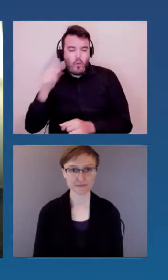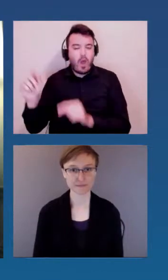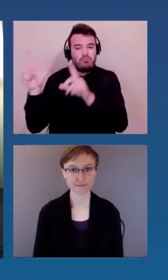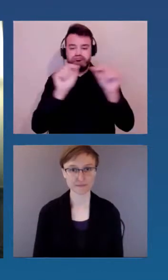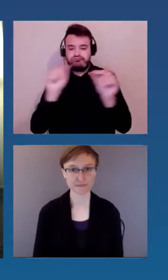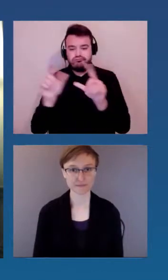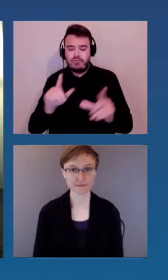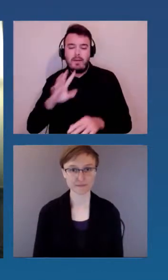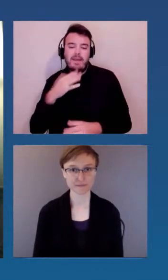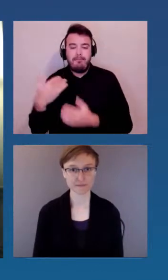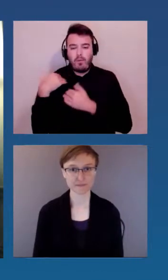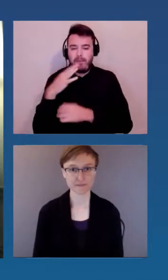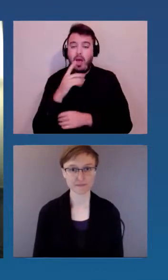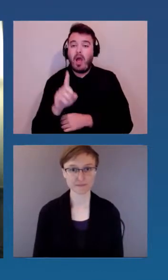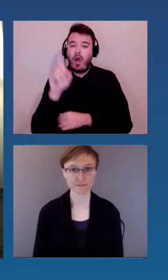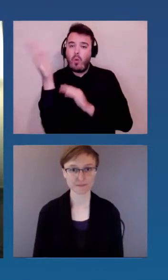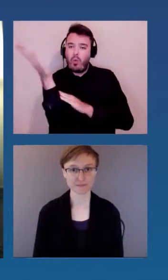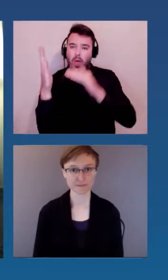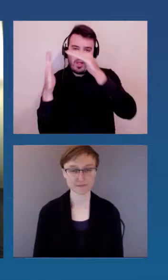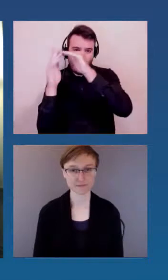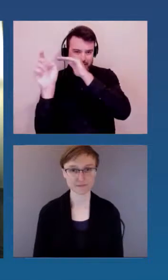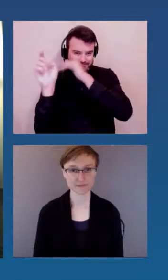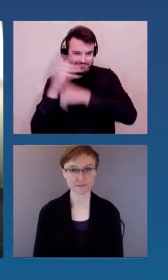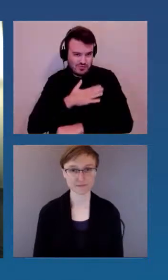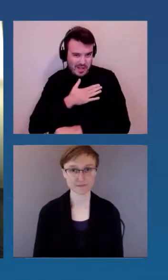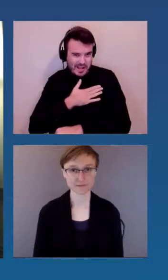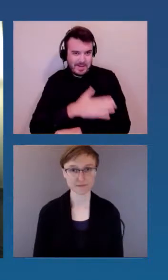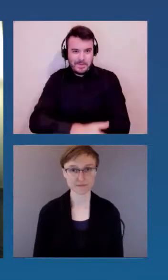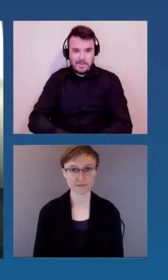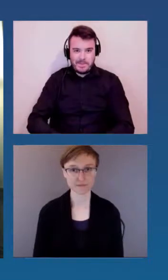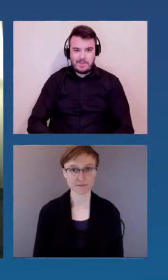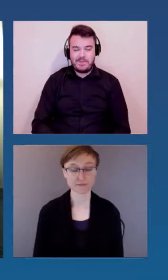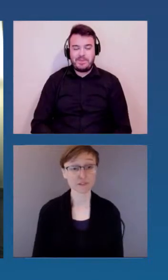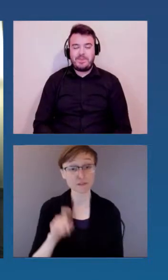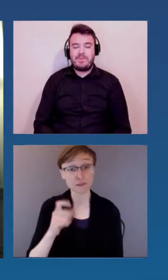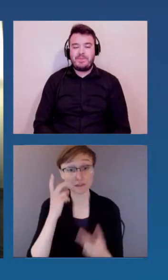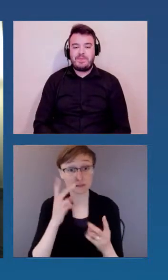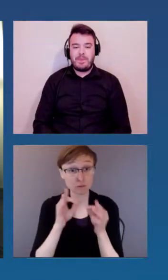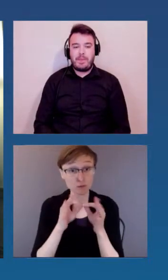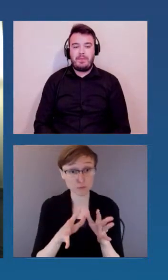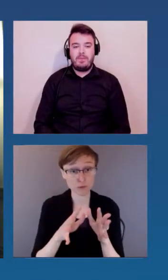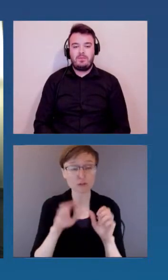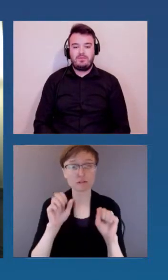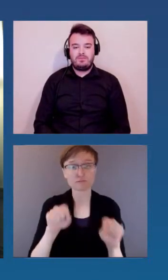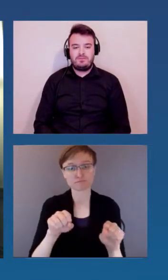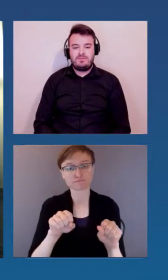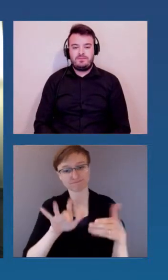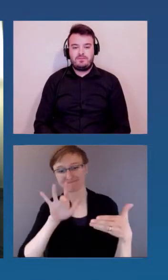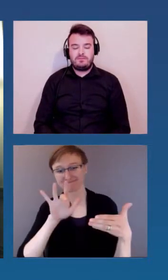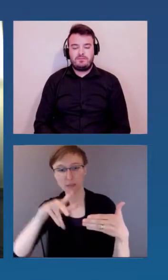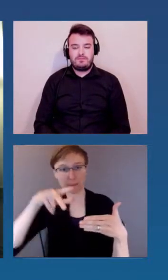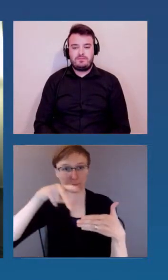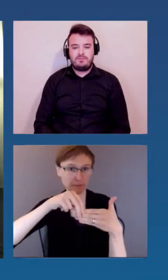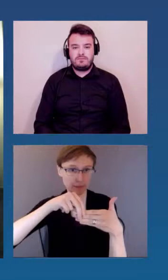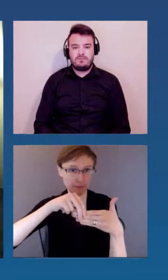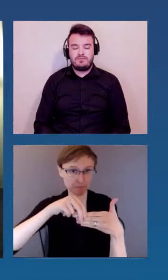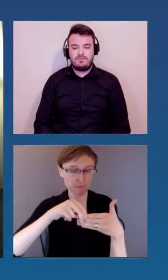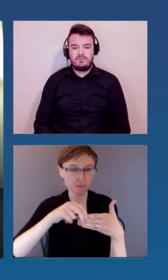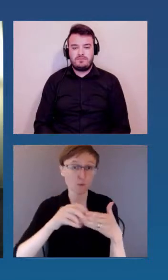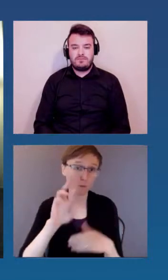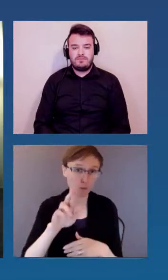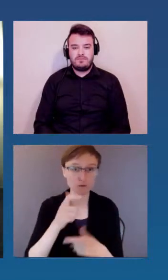droite de l'écran. Reporters with accessibility needs can pin the interpreters or follow along on the YouTube stream. Les journalistes